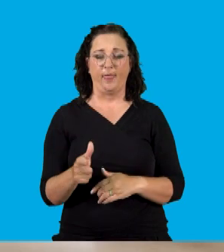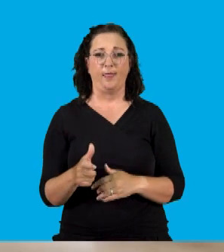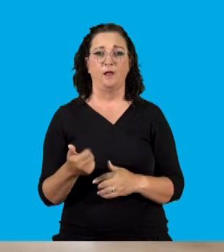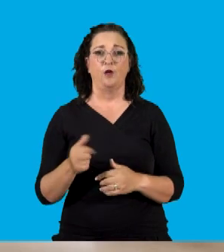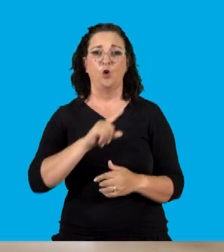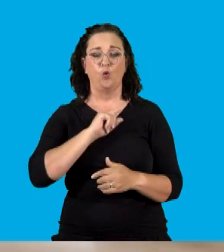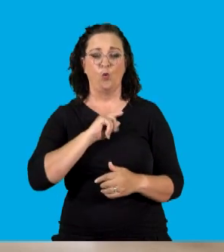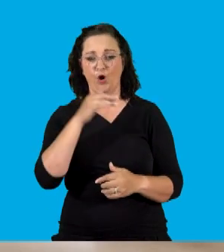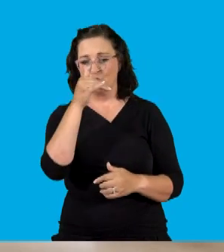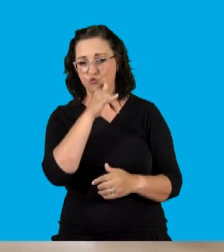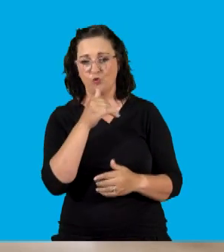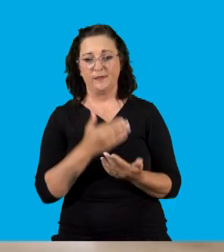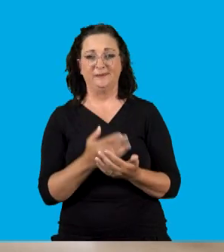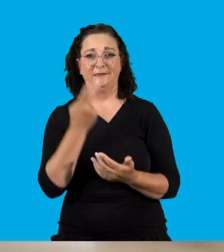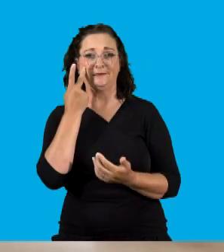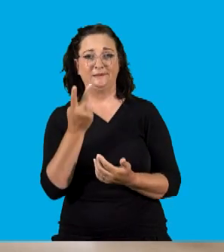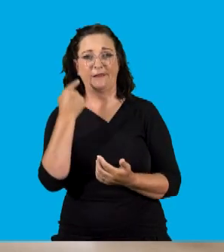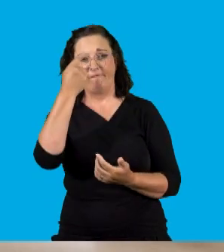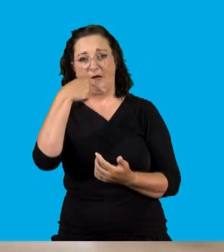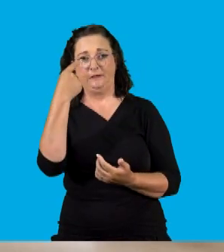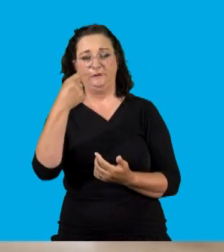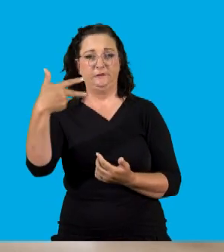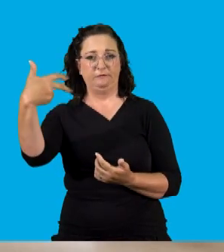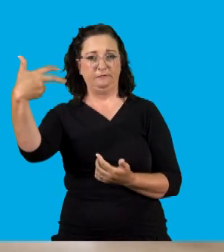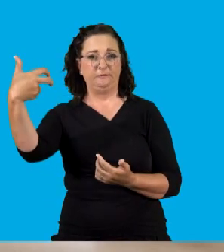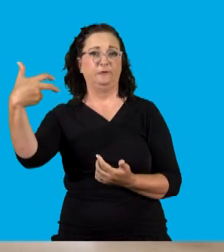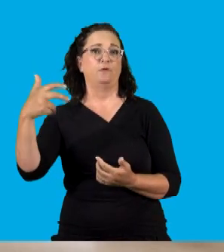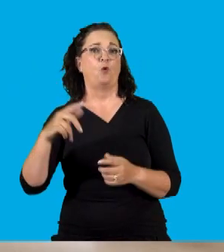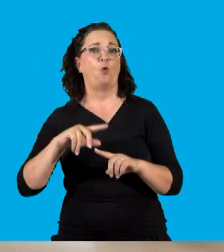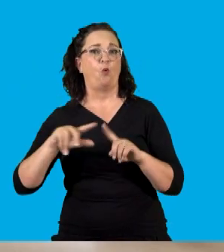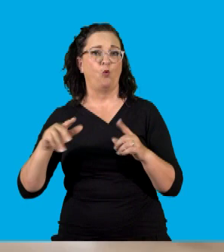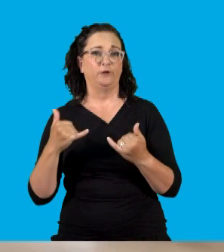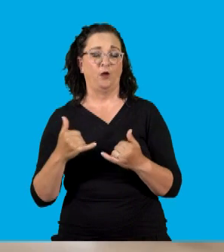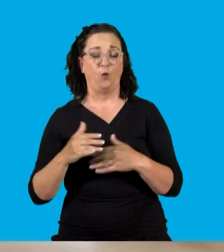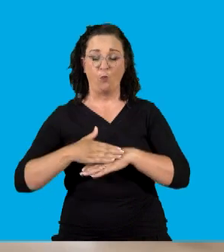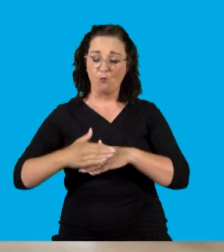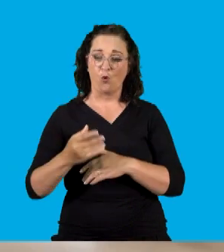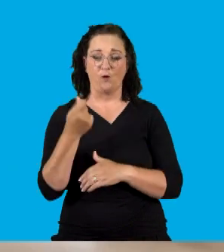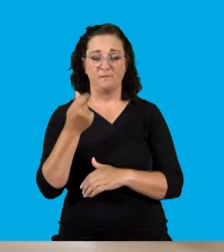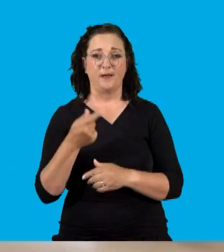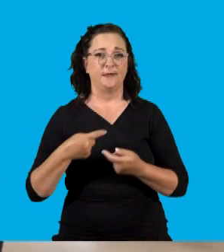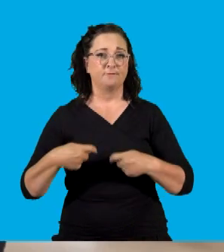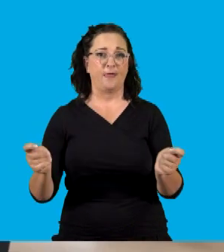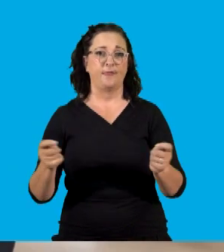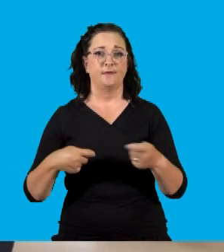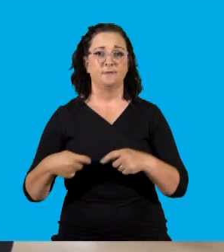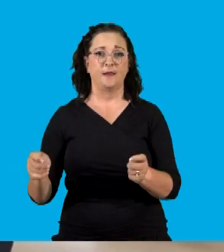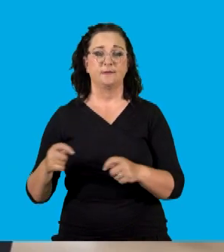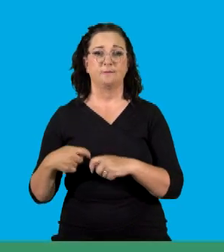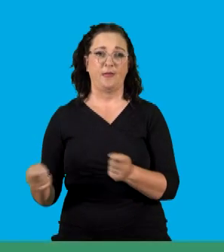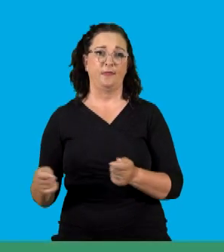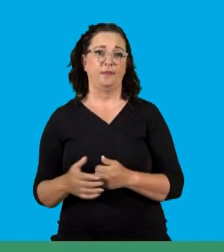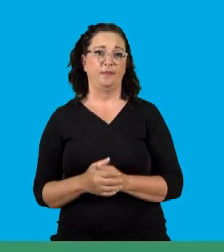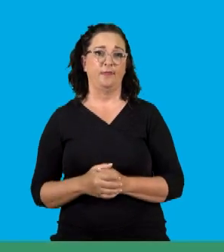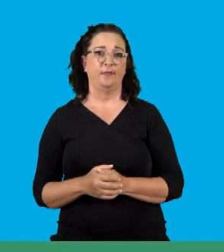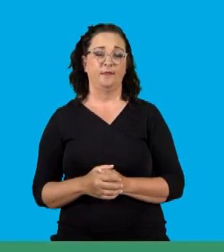capture the robbers, or maybe trying to beef up security in the business. It's also another money,